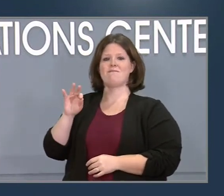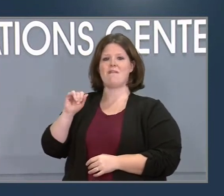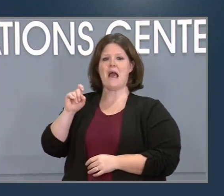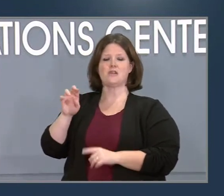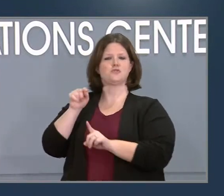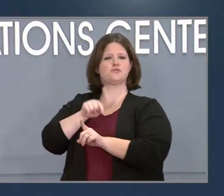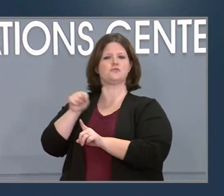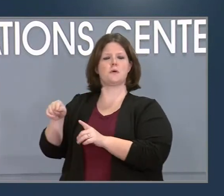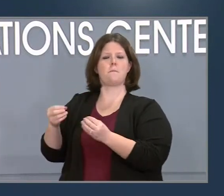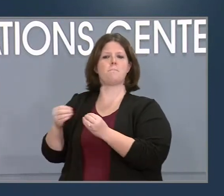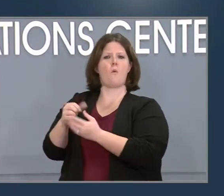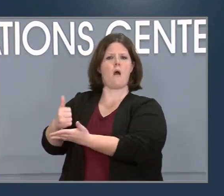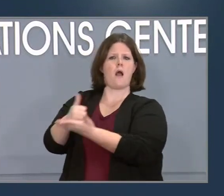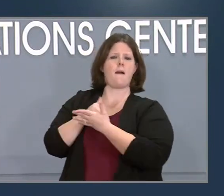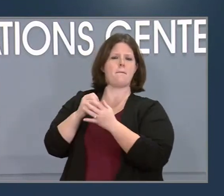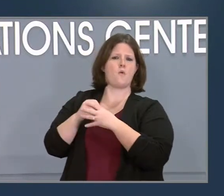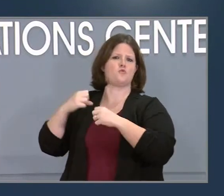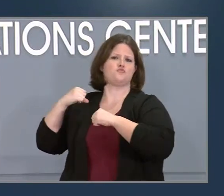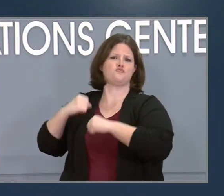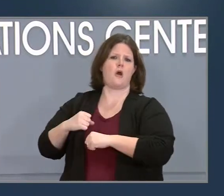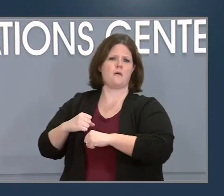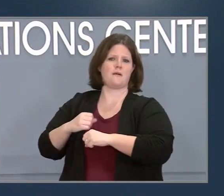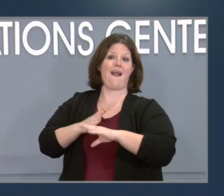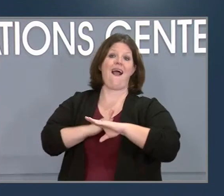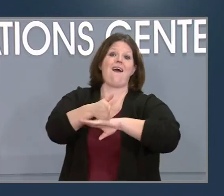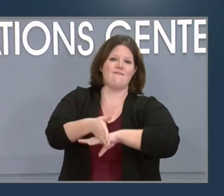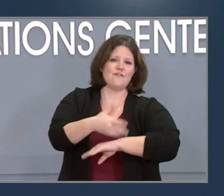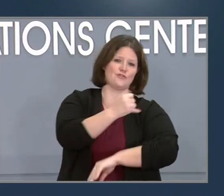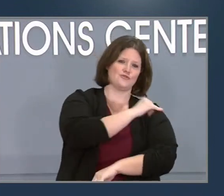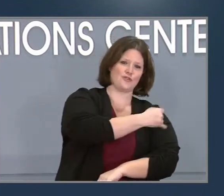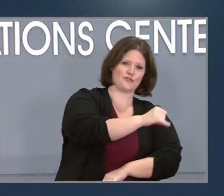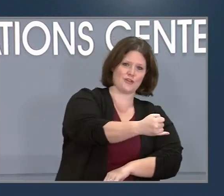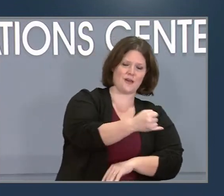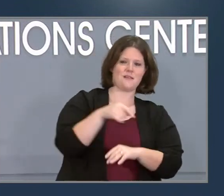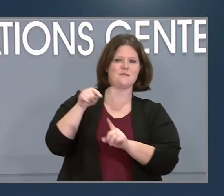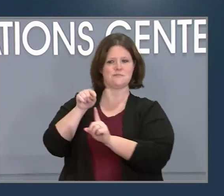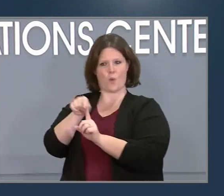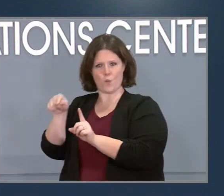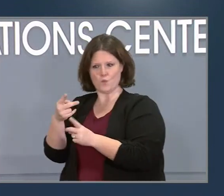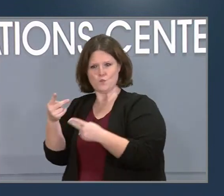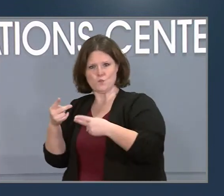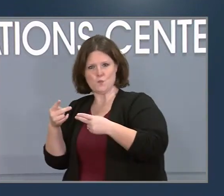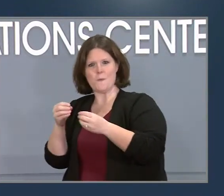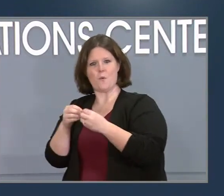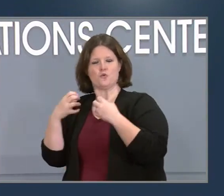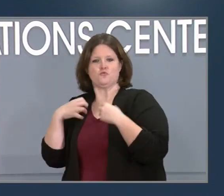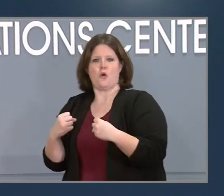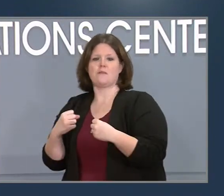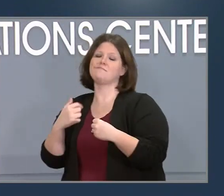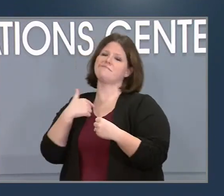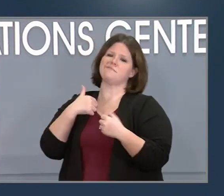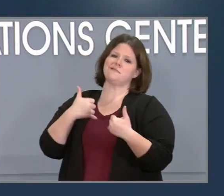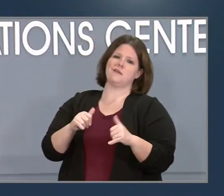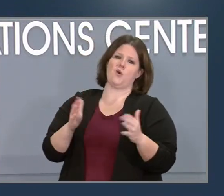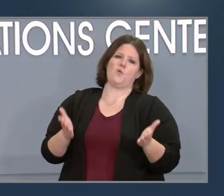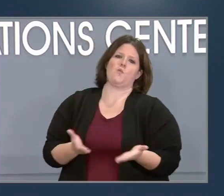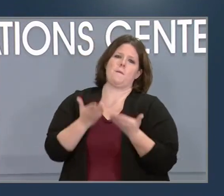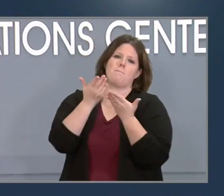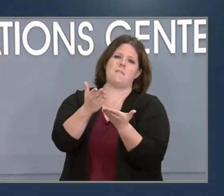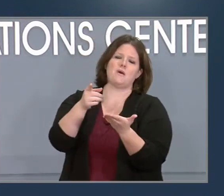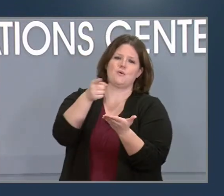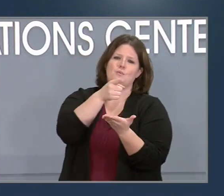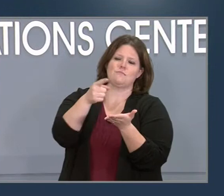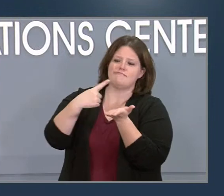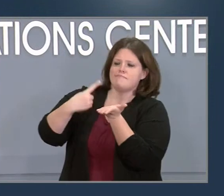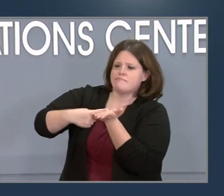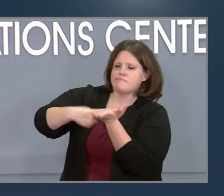immune response following the J&J vaccine. But I encourage you to speak with a doctor, a nurse practitioner, or a pharmacist if